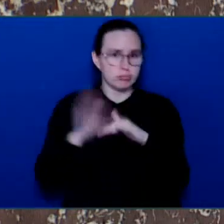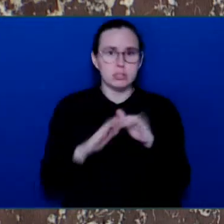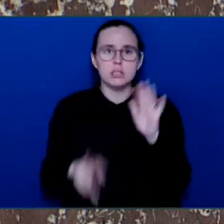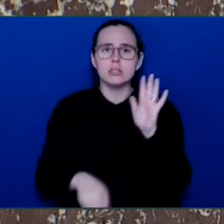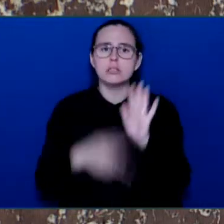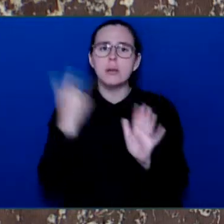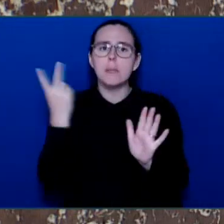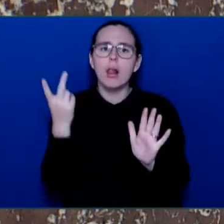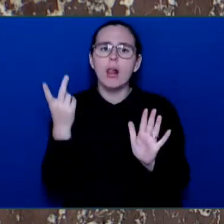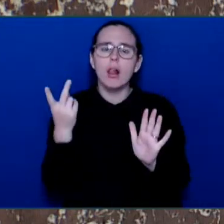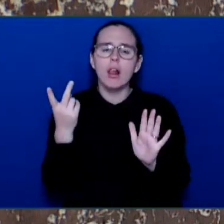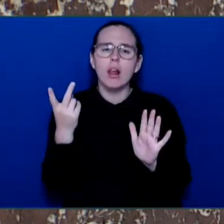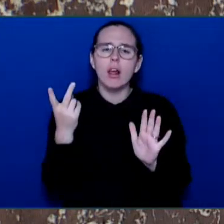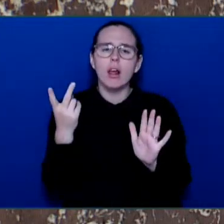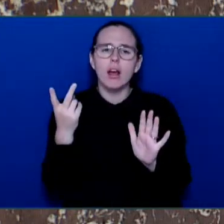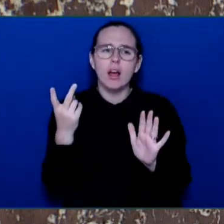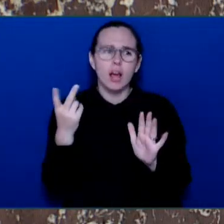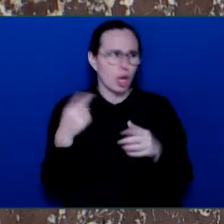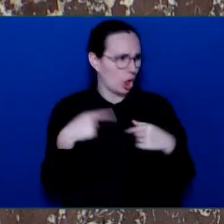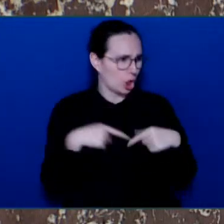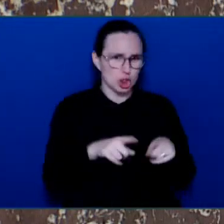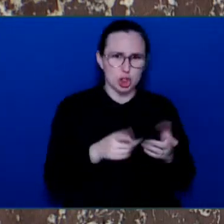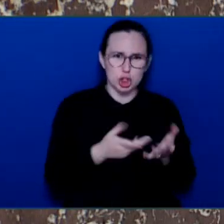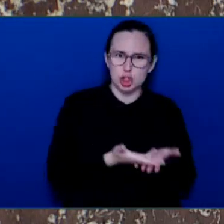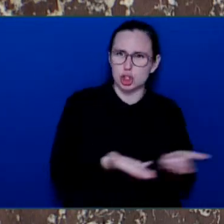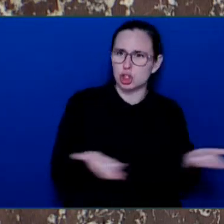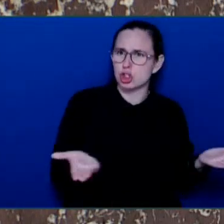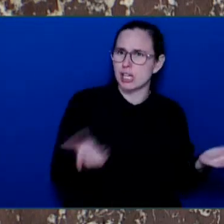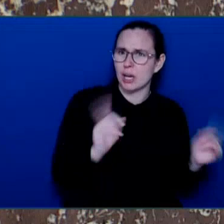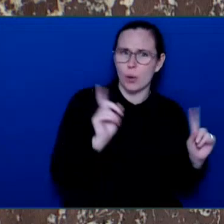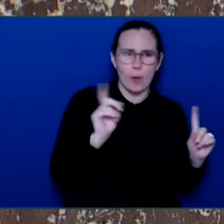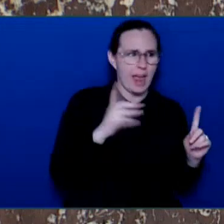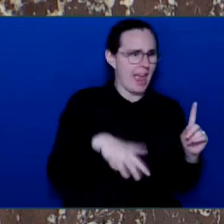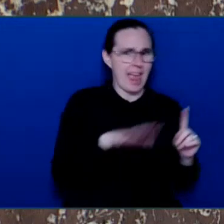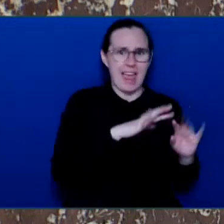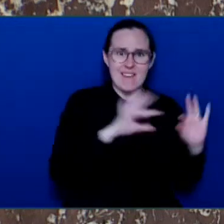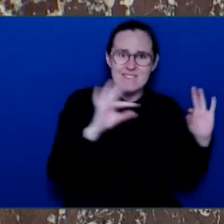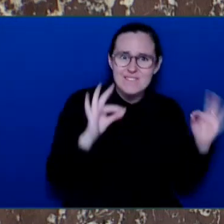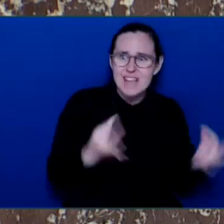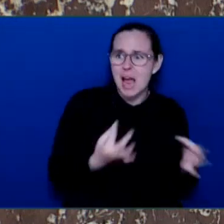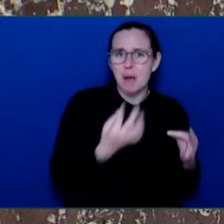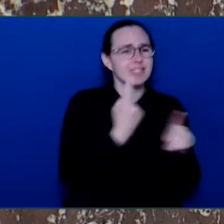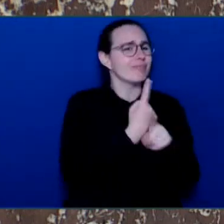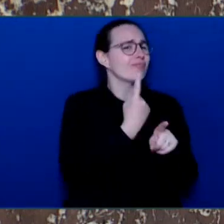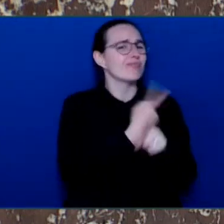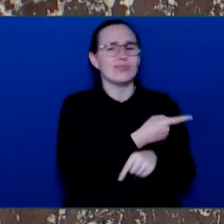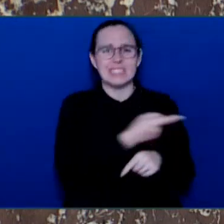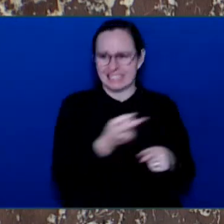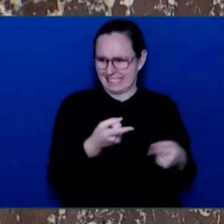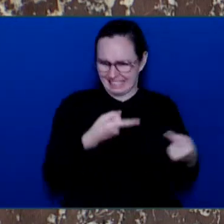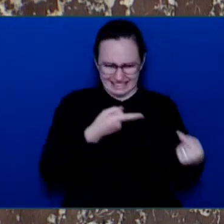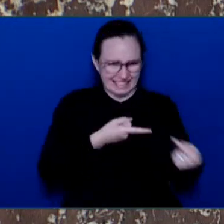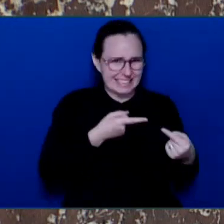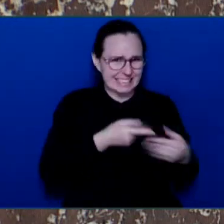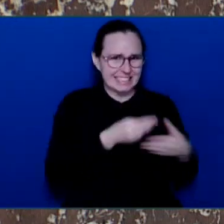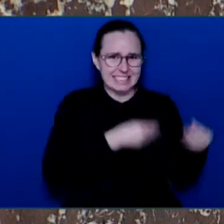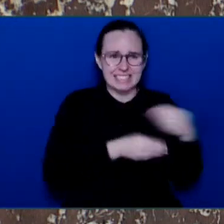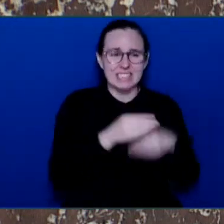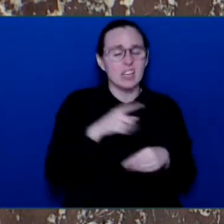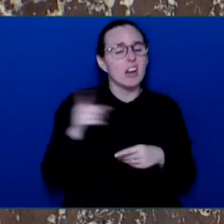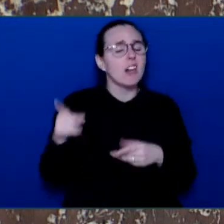money has the Premier squandered on not just the $700 a second Canucks ads, but the Cost BC